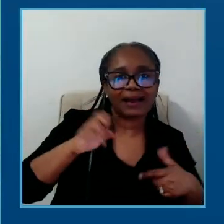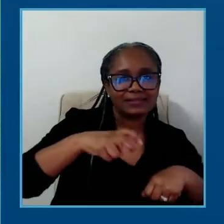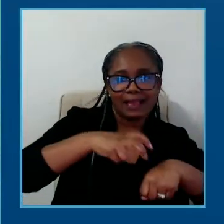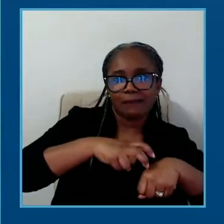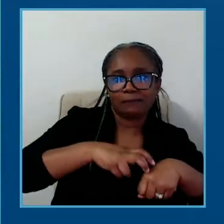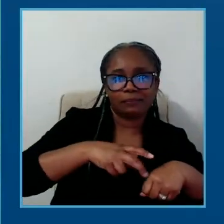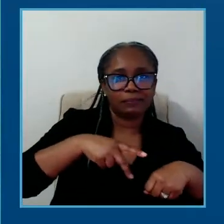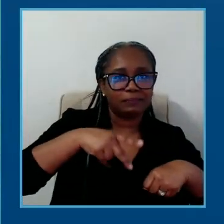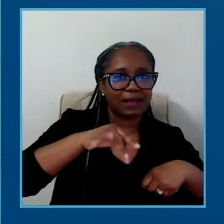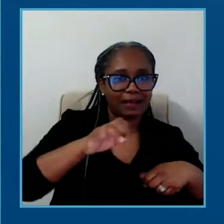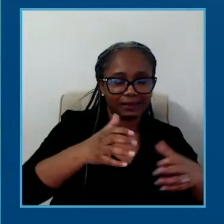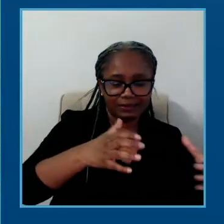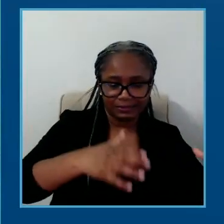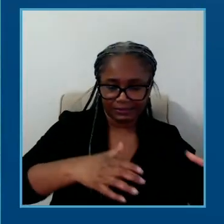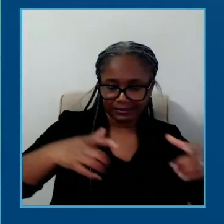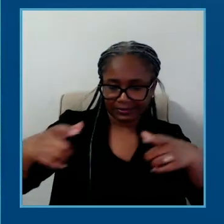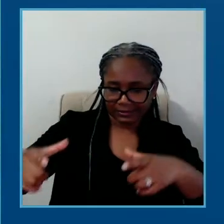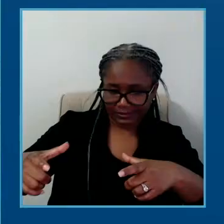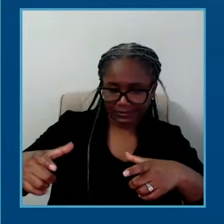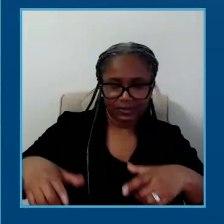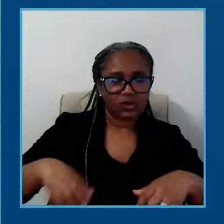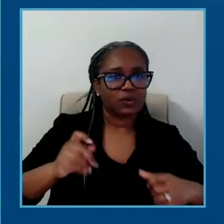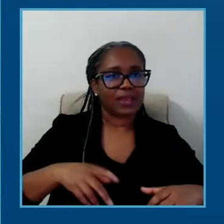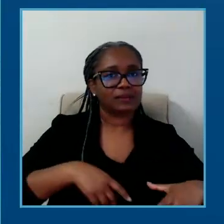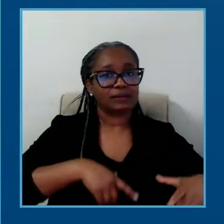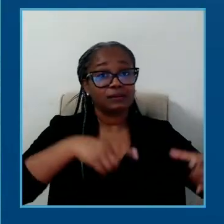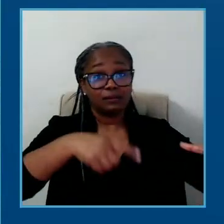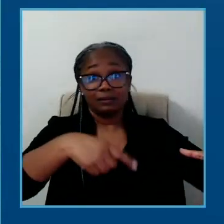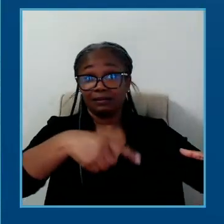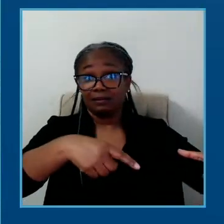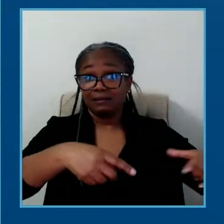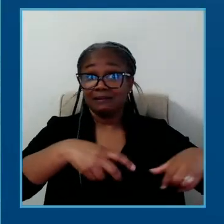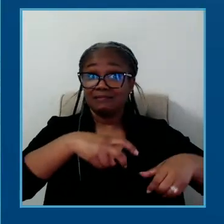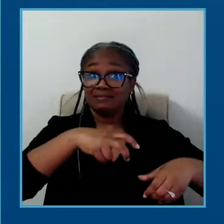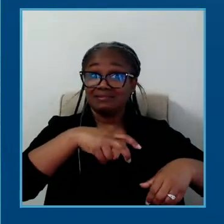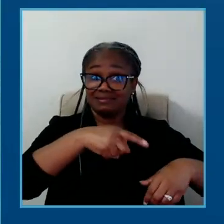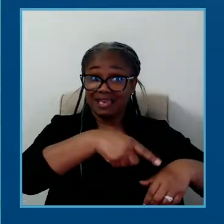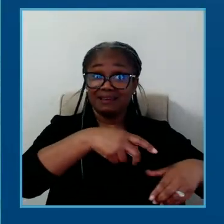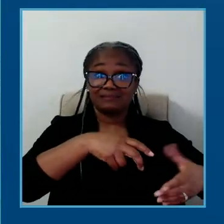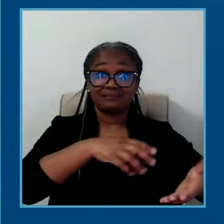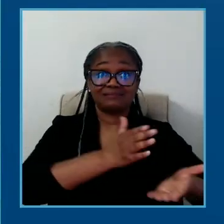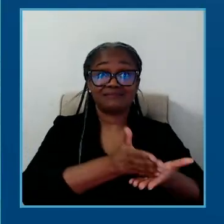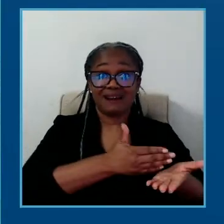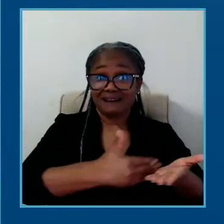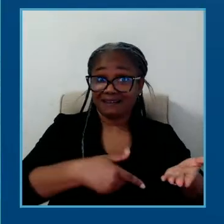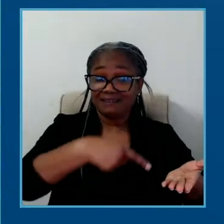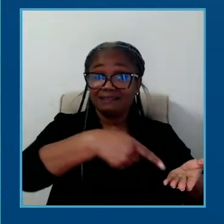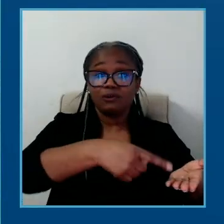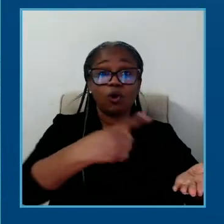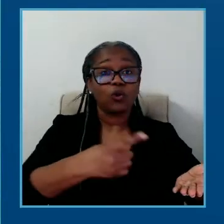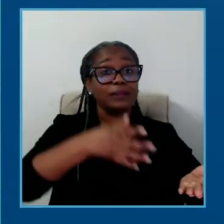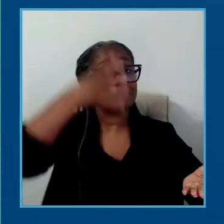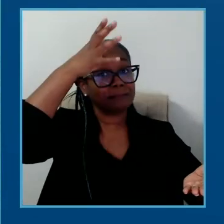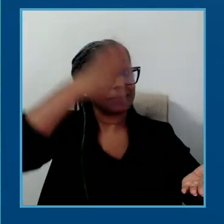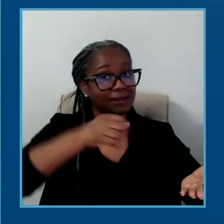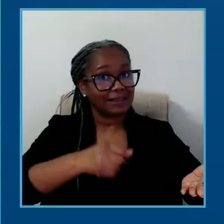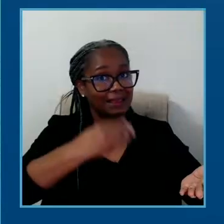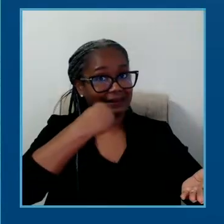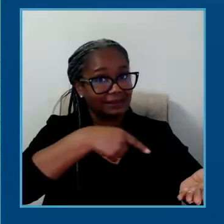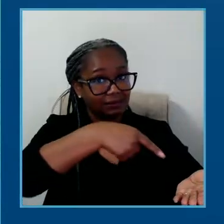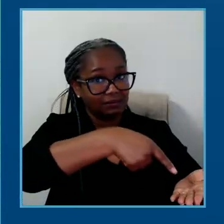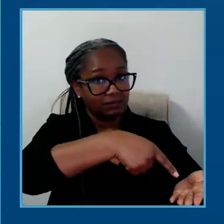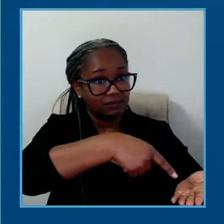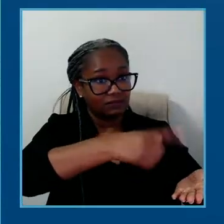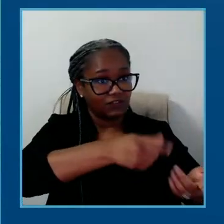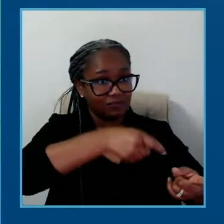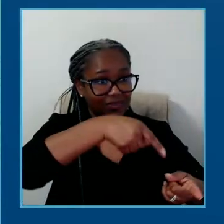are allowed to eat from that pie, okay? But all five of you can share the other. And whoever winds up eating the most, that's who we're